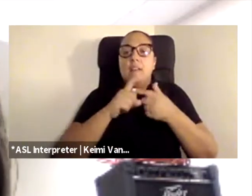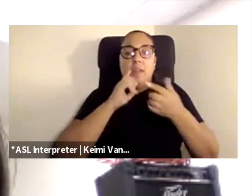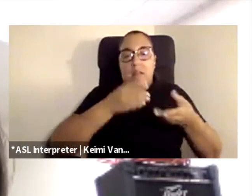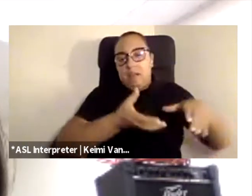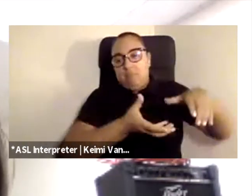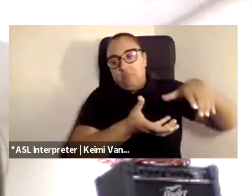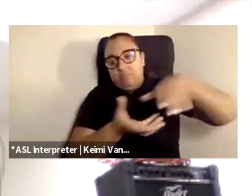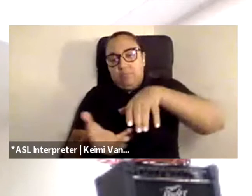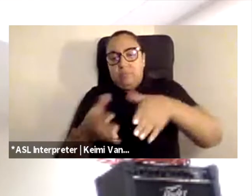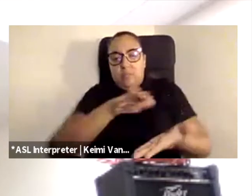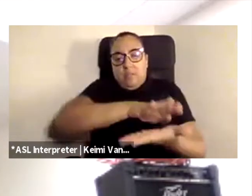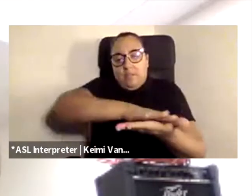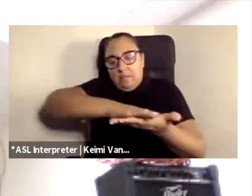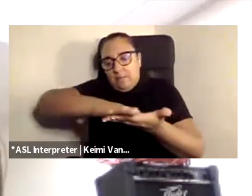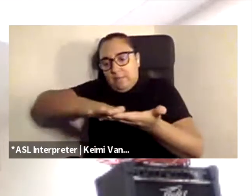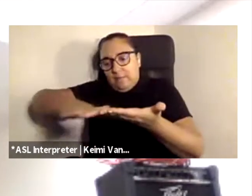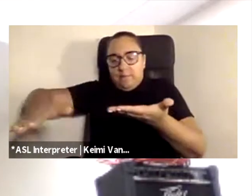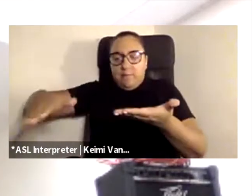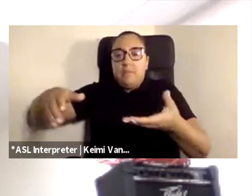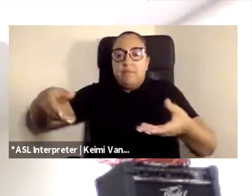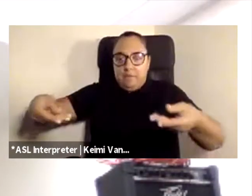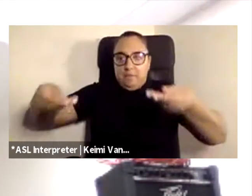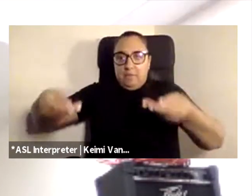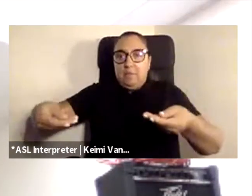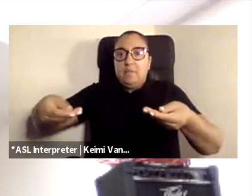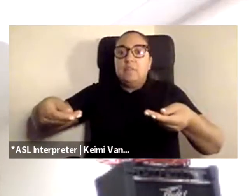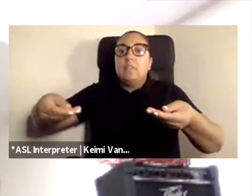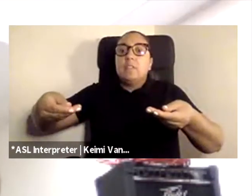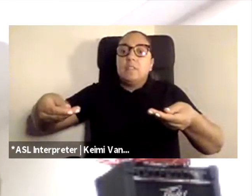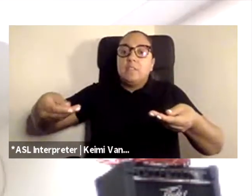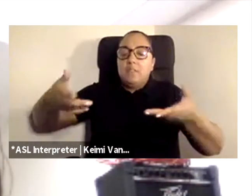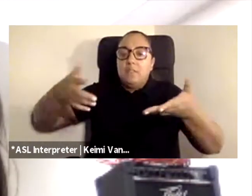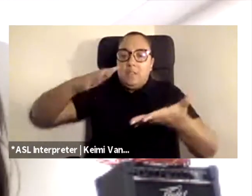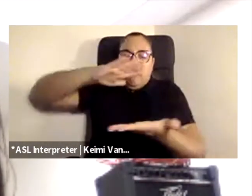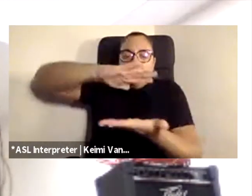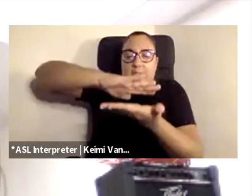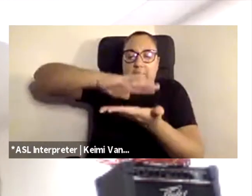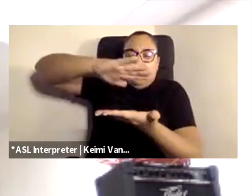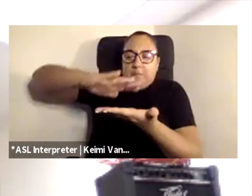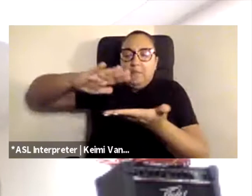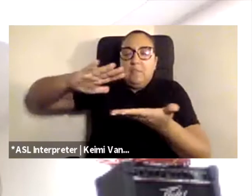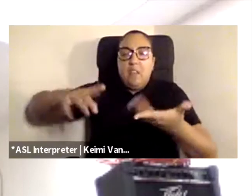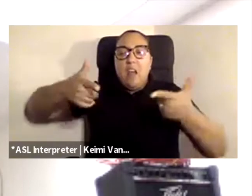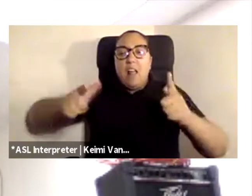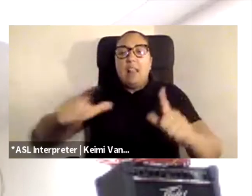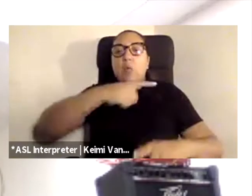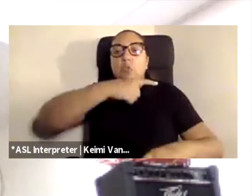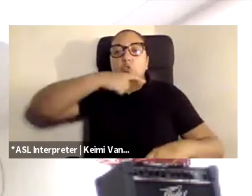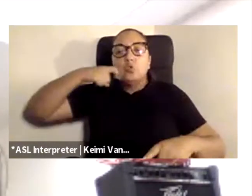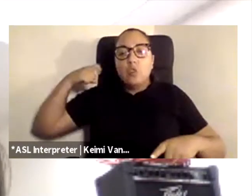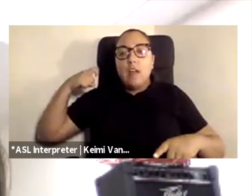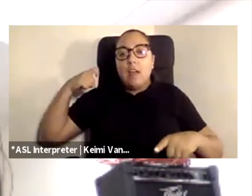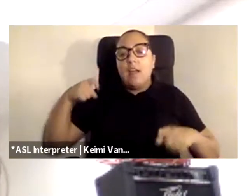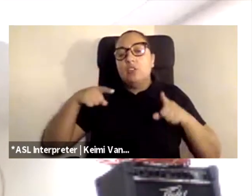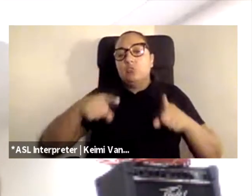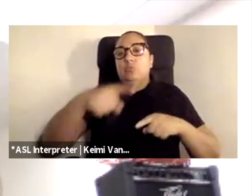then flipping out the newly formed paper over a towel and gently allowing it to dry in the summer air.